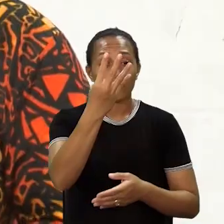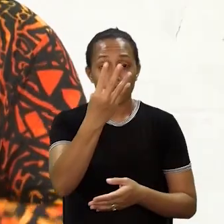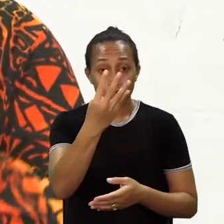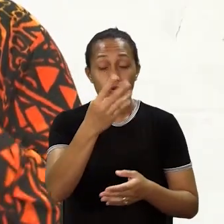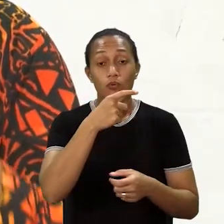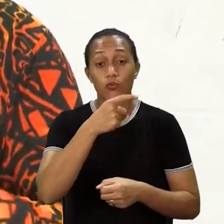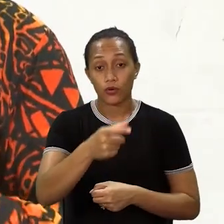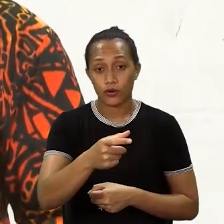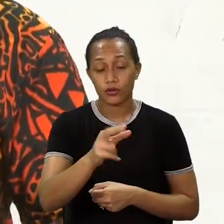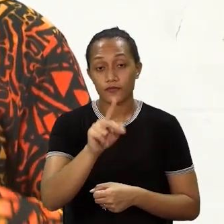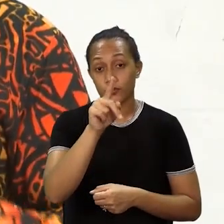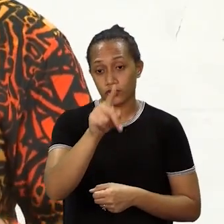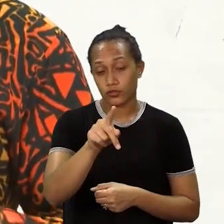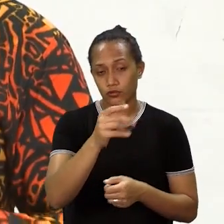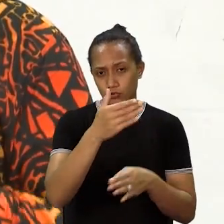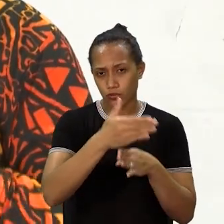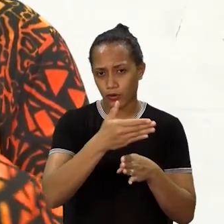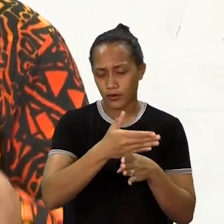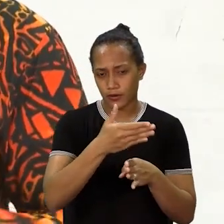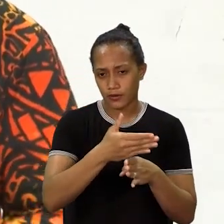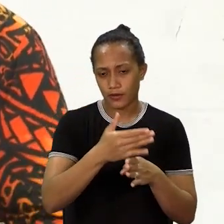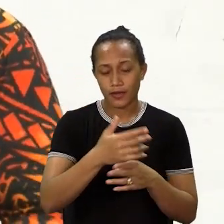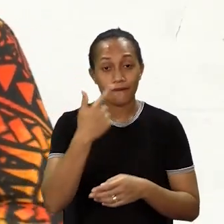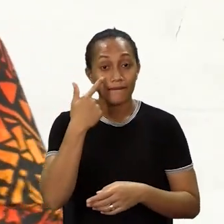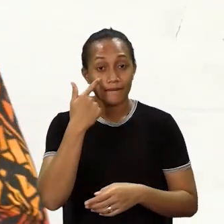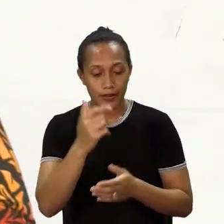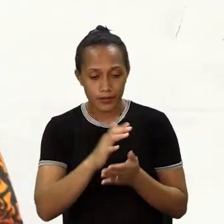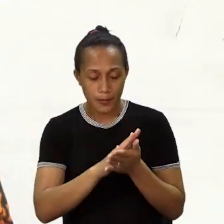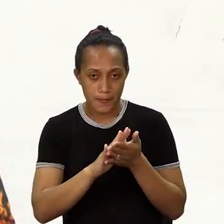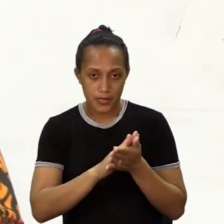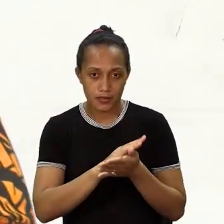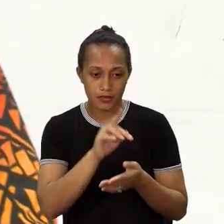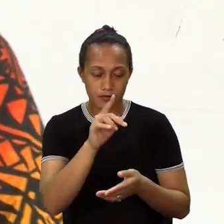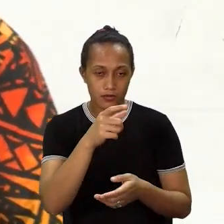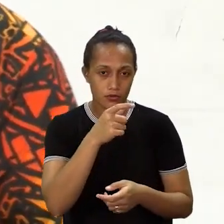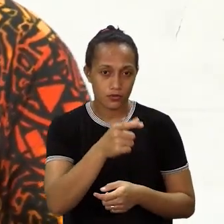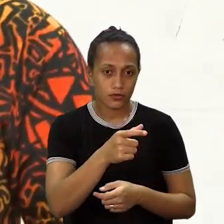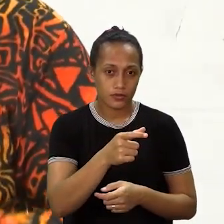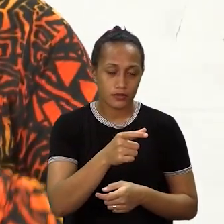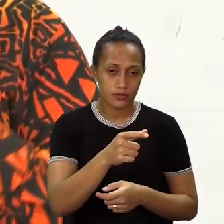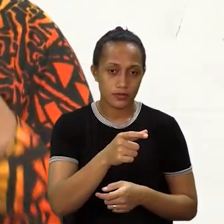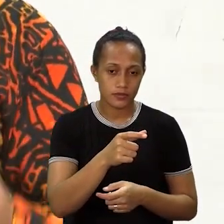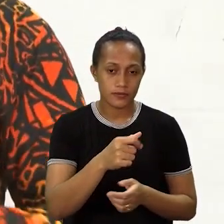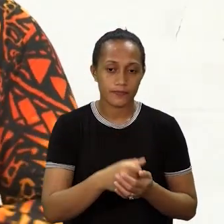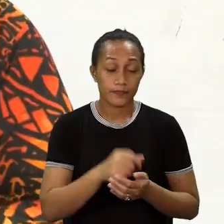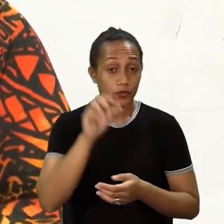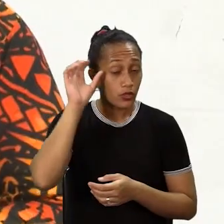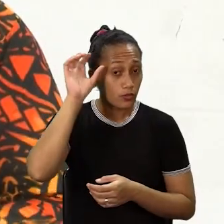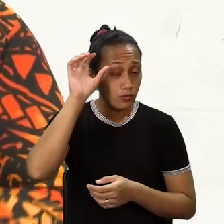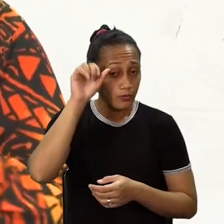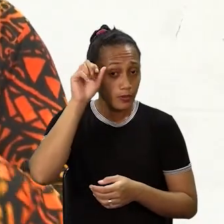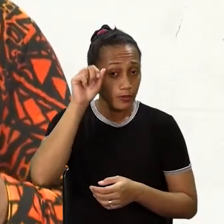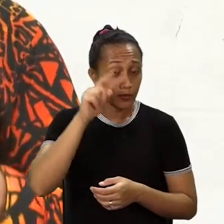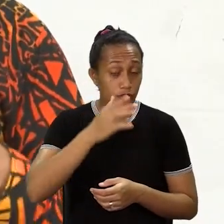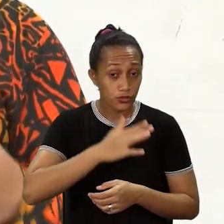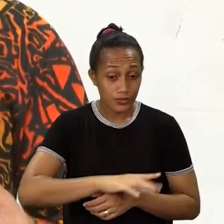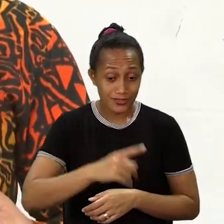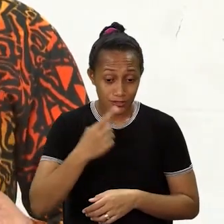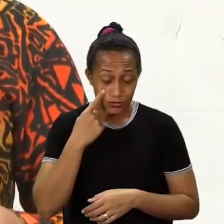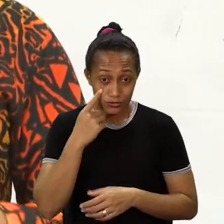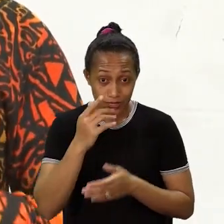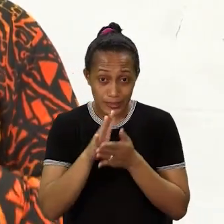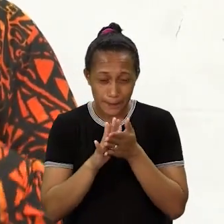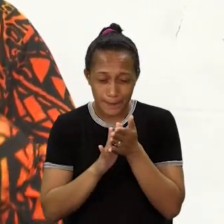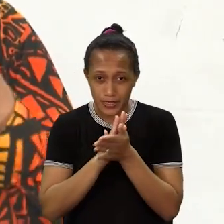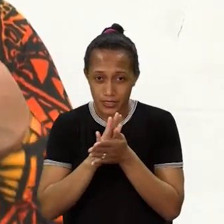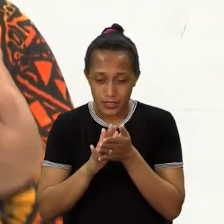words. You will be given 4 words for you to work on finding the meaning of these words.